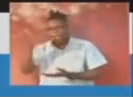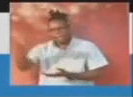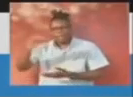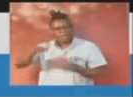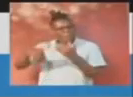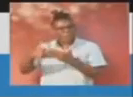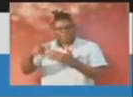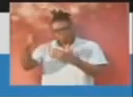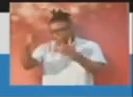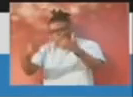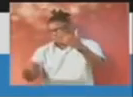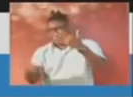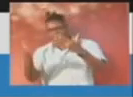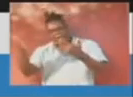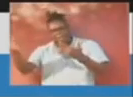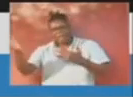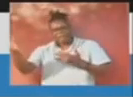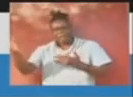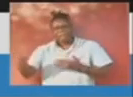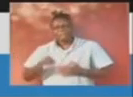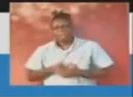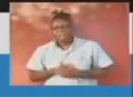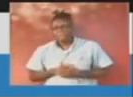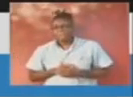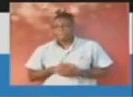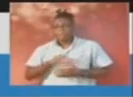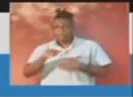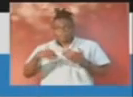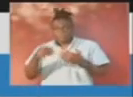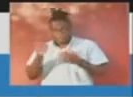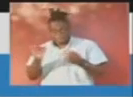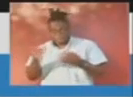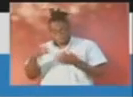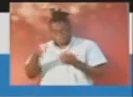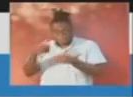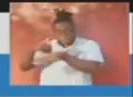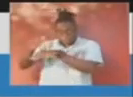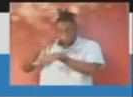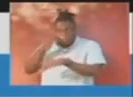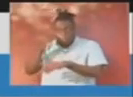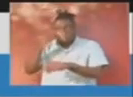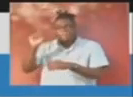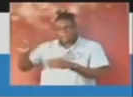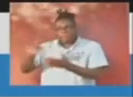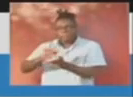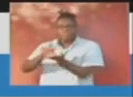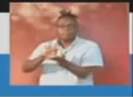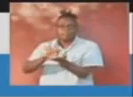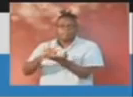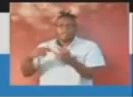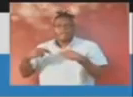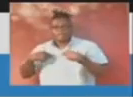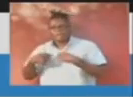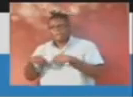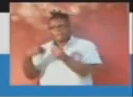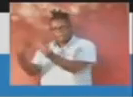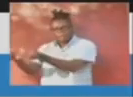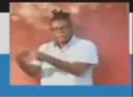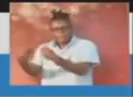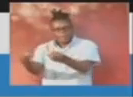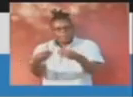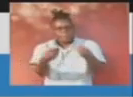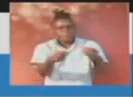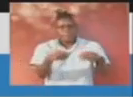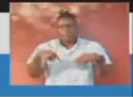pharmaceutical supplies for patients being discharged with prescription to prevent them having to go to pharmacies. What are these patients